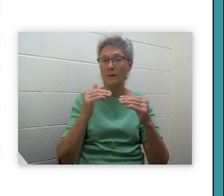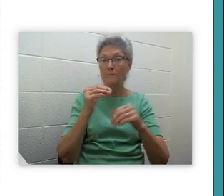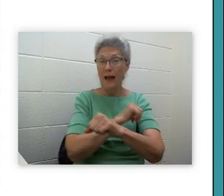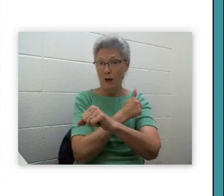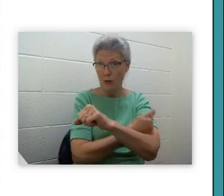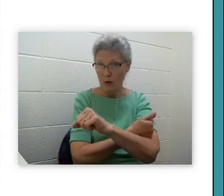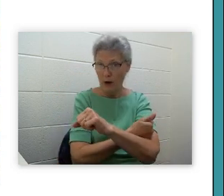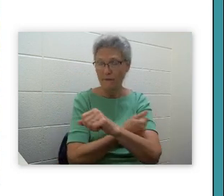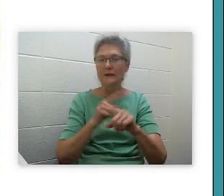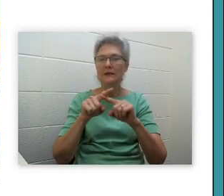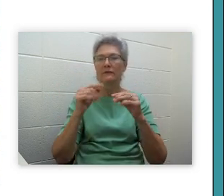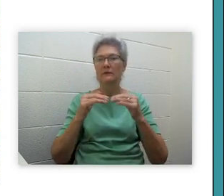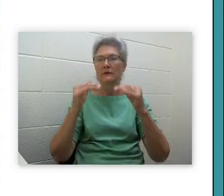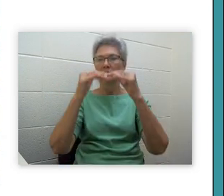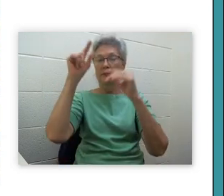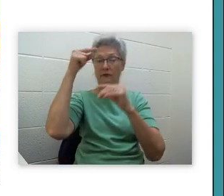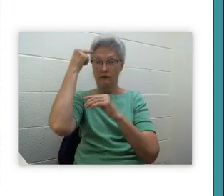lives.